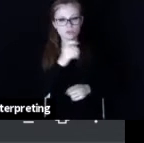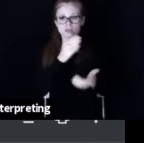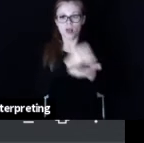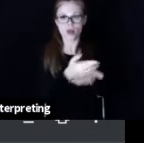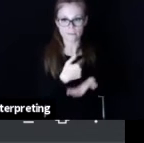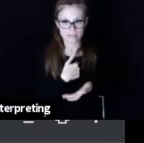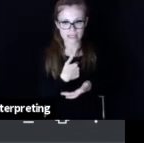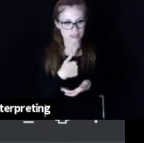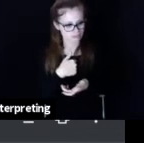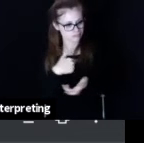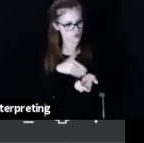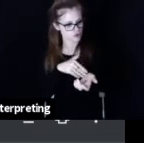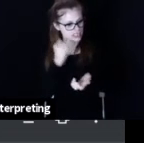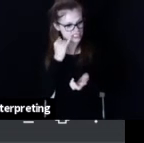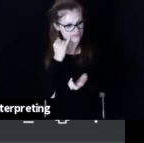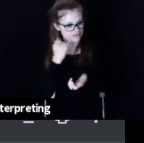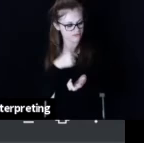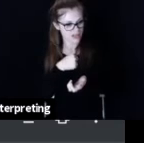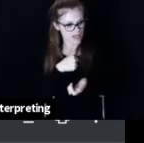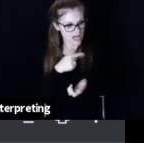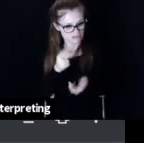my hurrying when you need to.